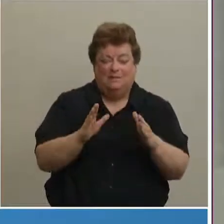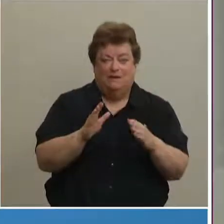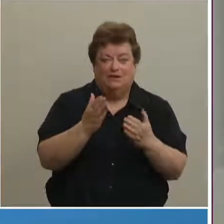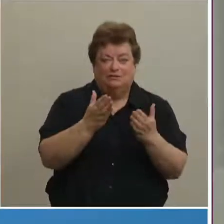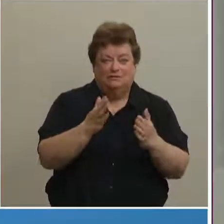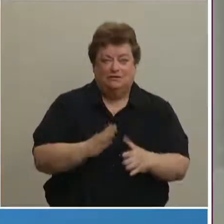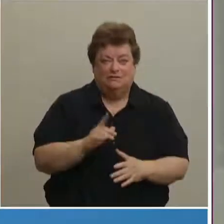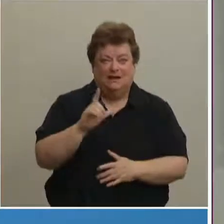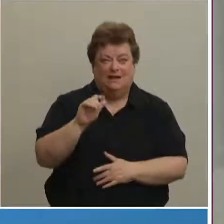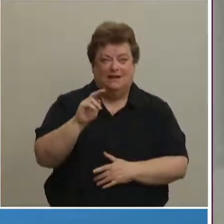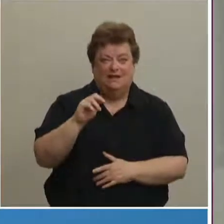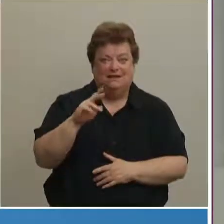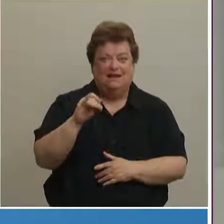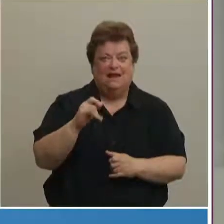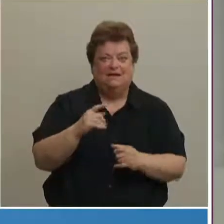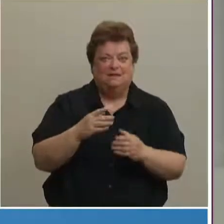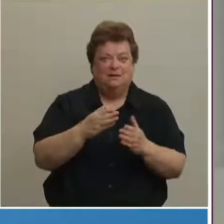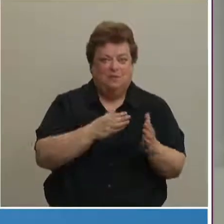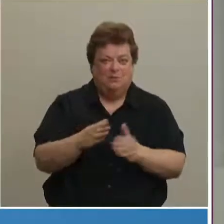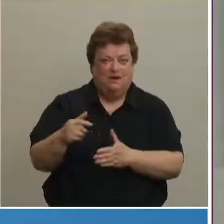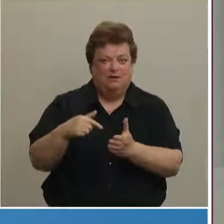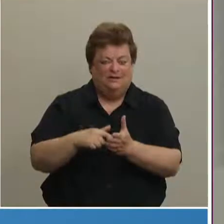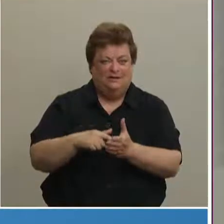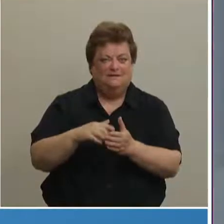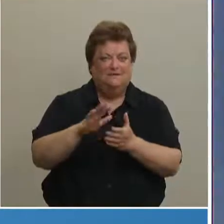LNKTV has prepared this video tribute.